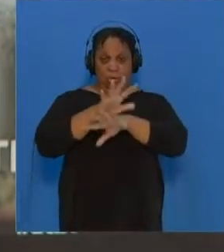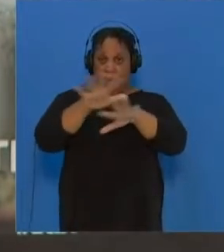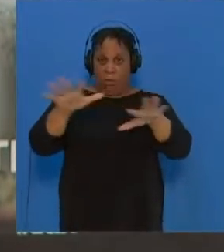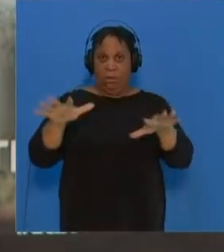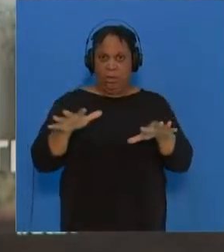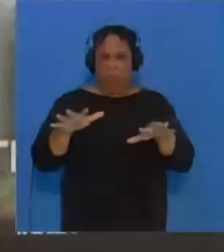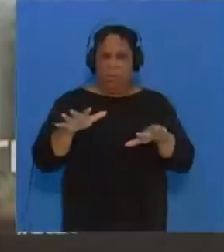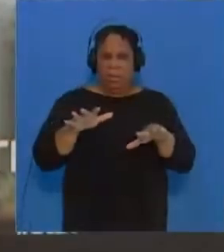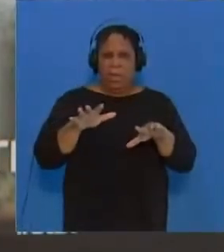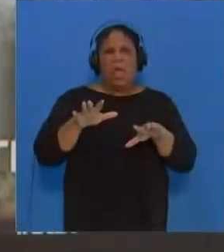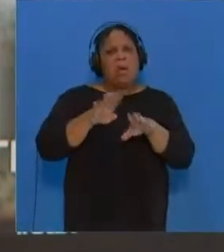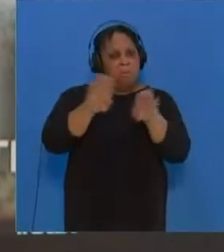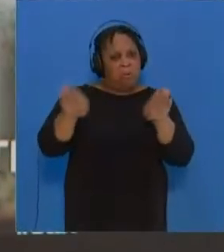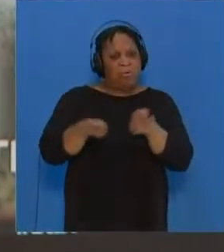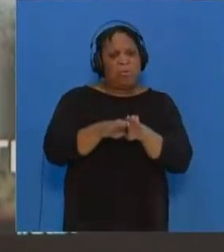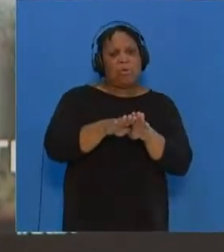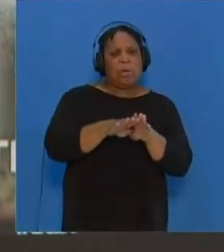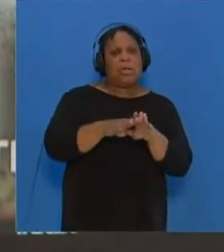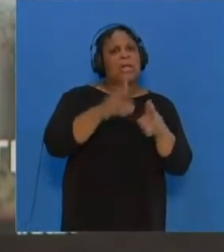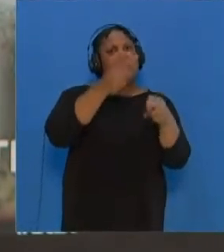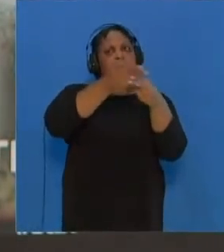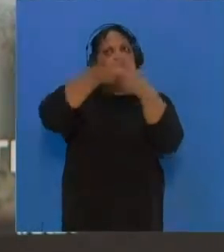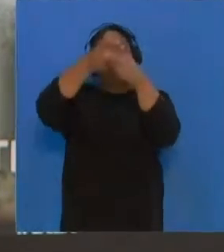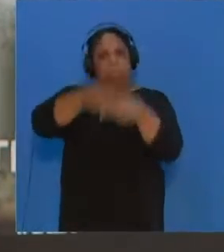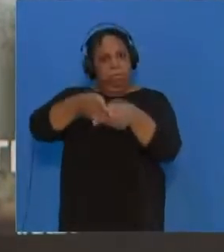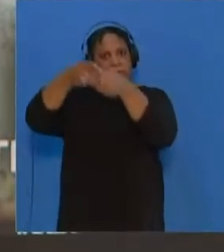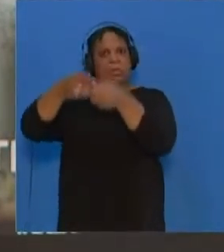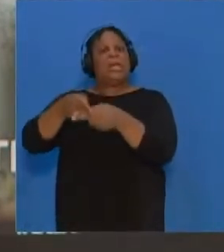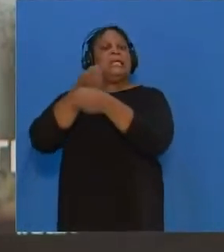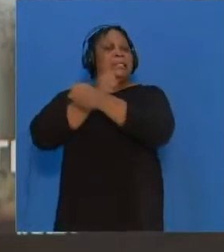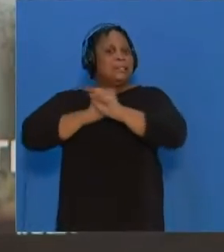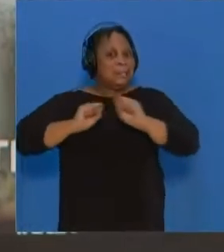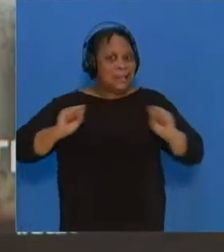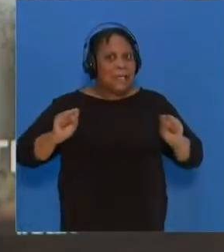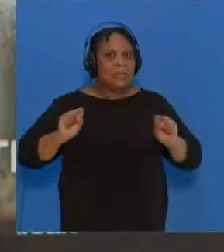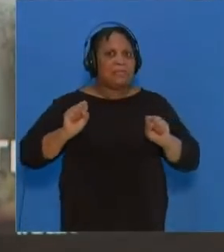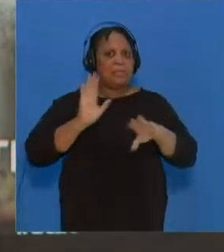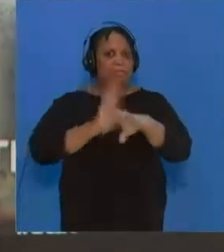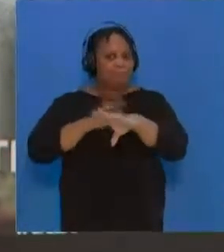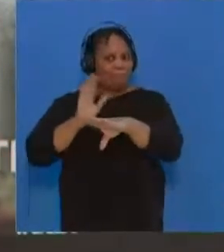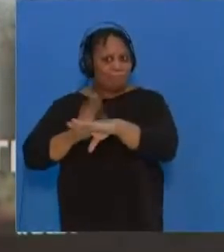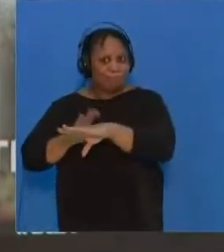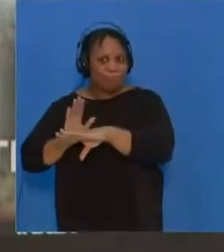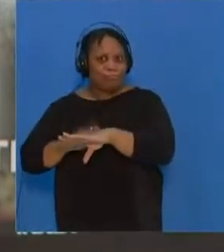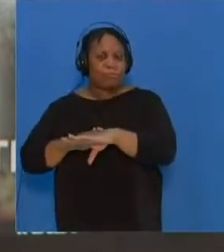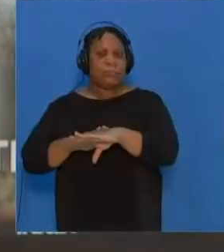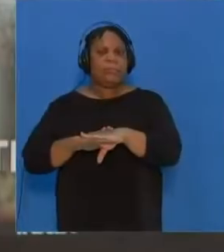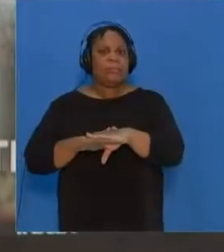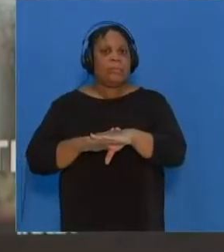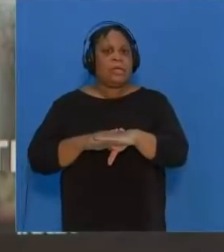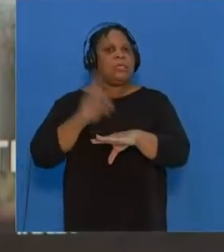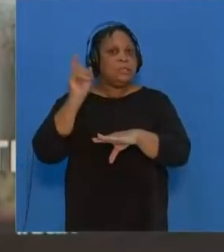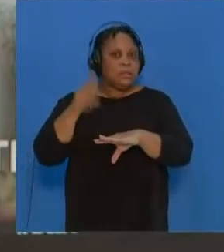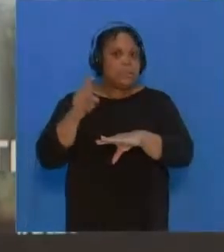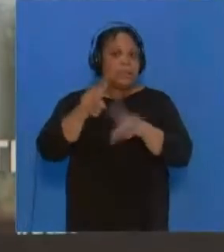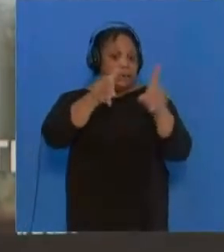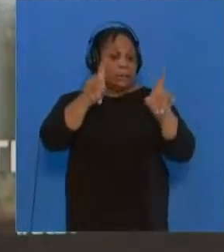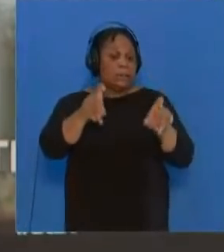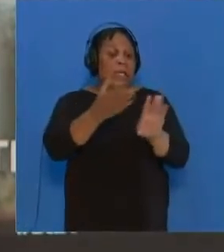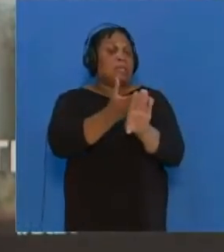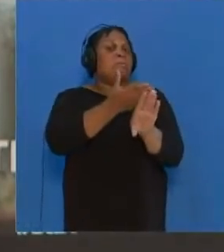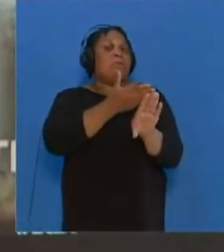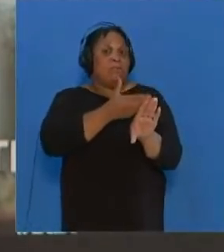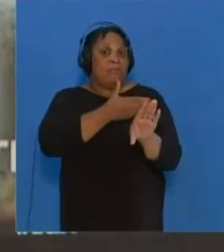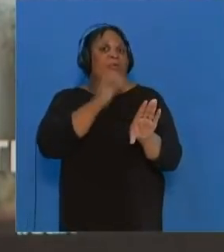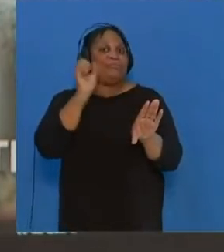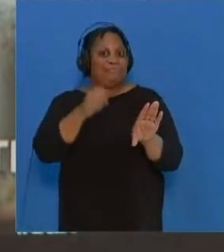make itself known as a safe jurisdiction, a place where we take precautions, a place where you do need to get tested beforehand, and